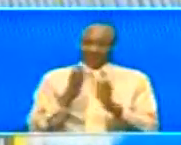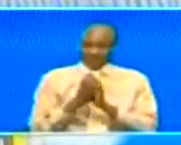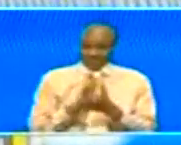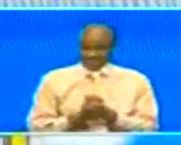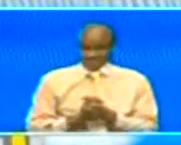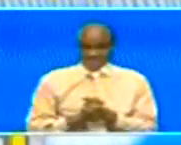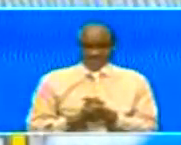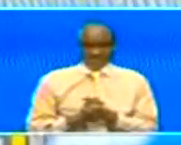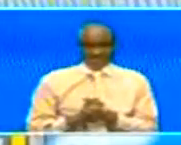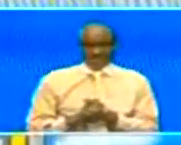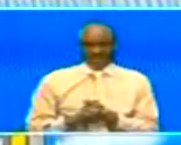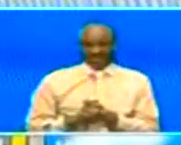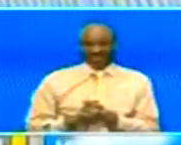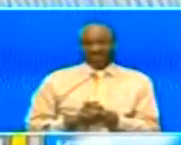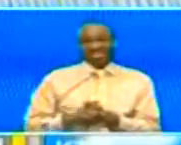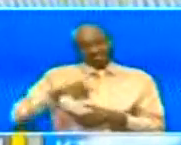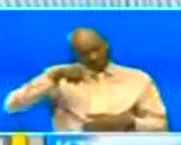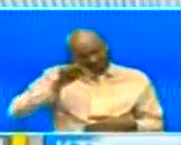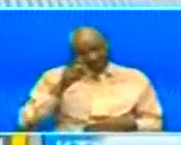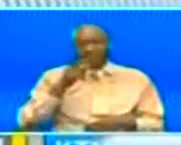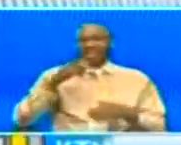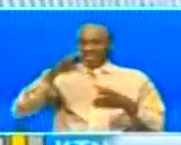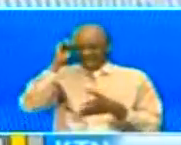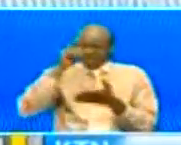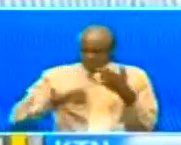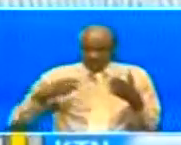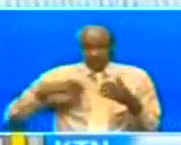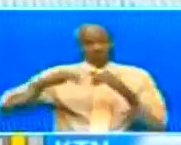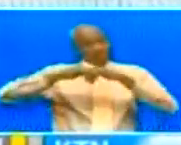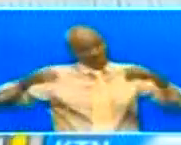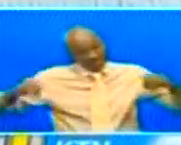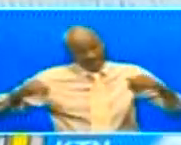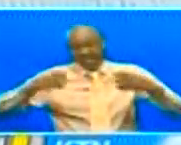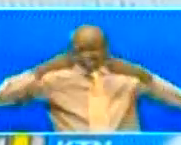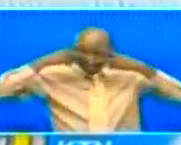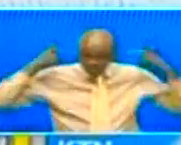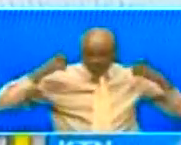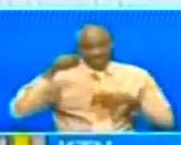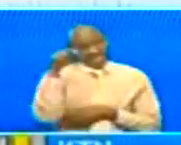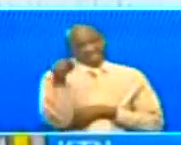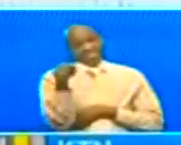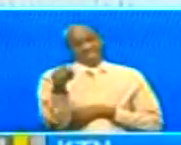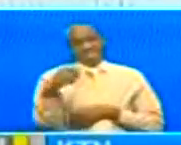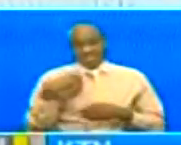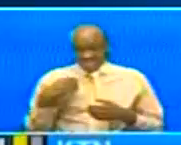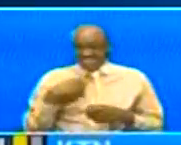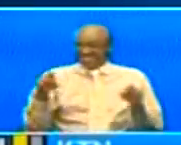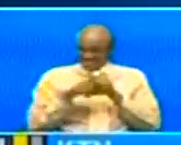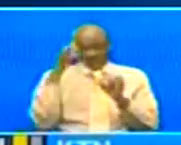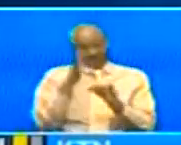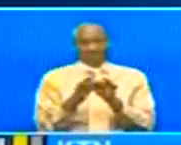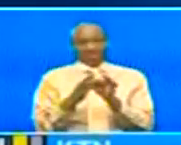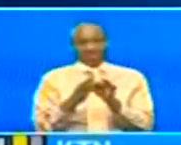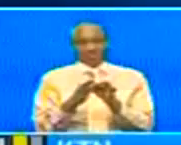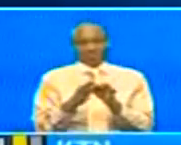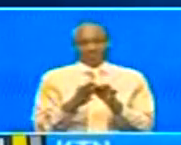Turks have learned how they are able to isolate terrorists within the same faith. When we